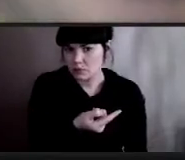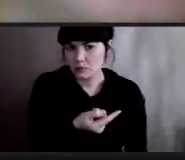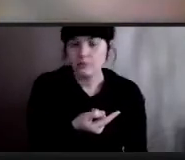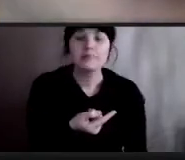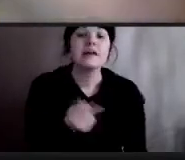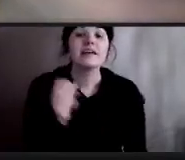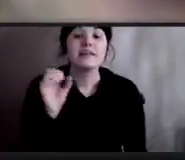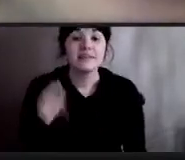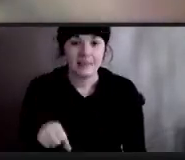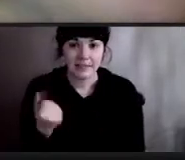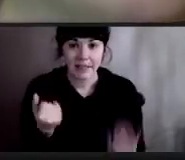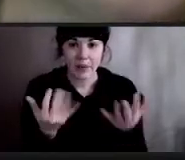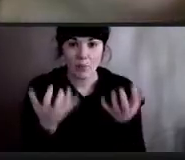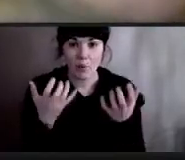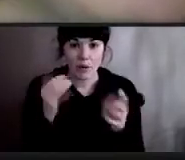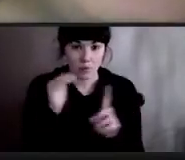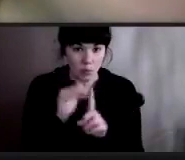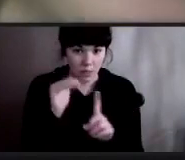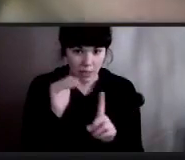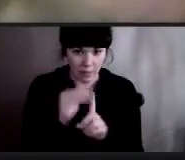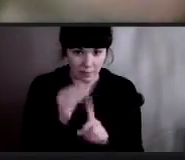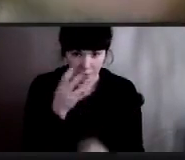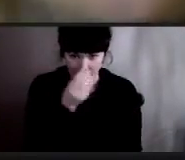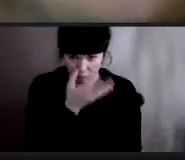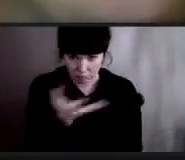I just wanted to remind everyone that